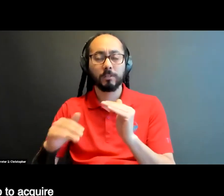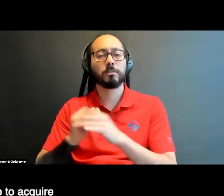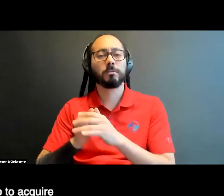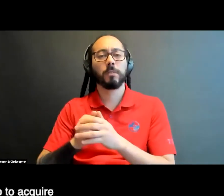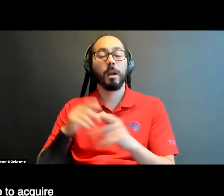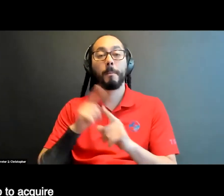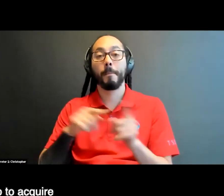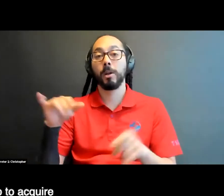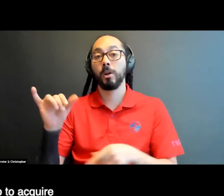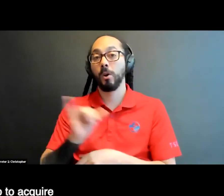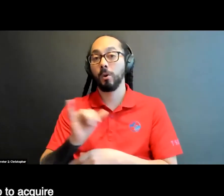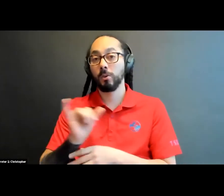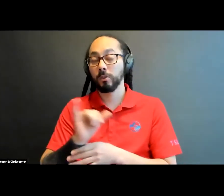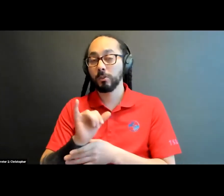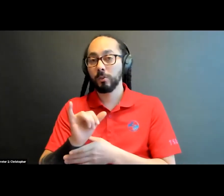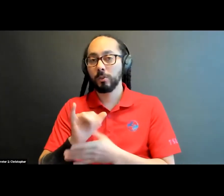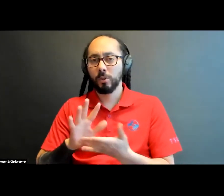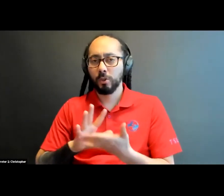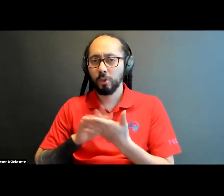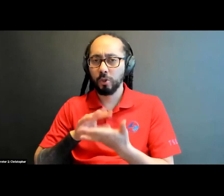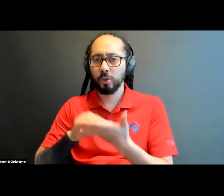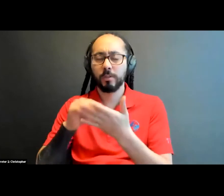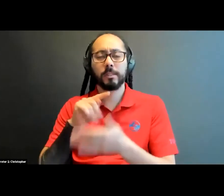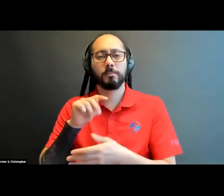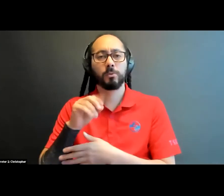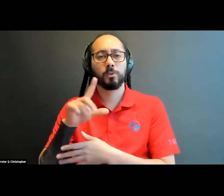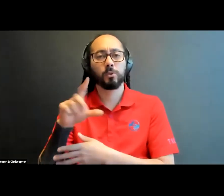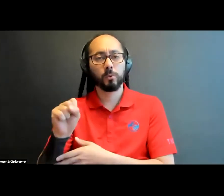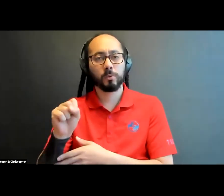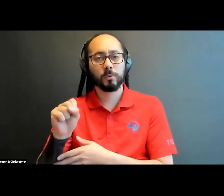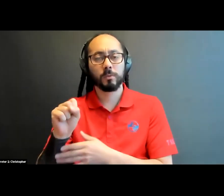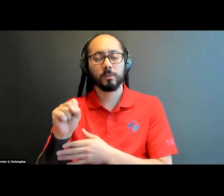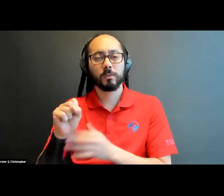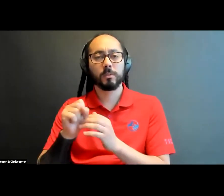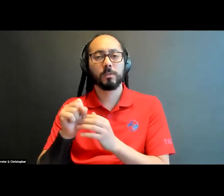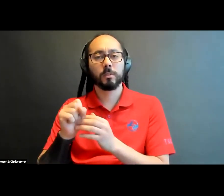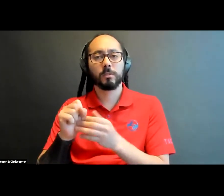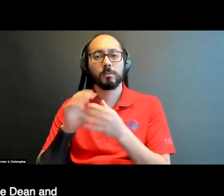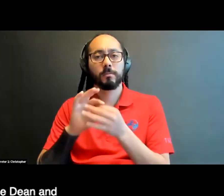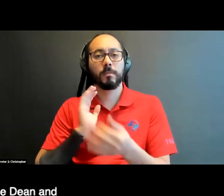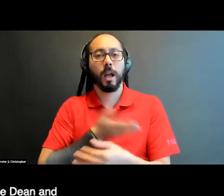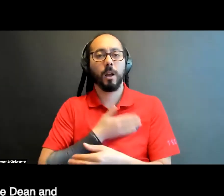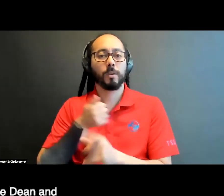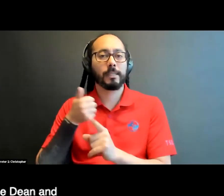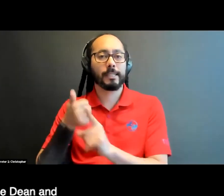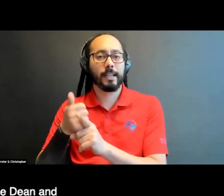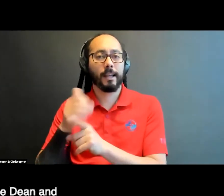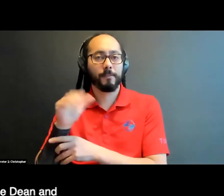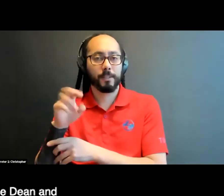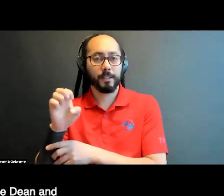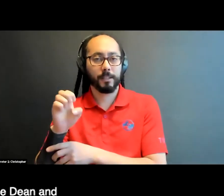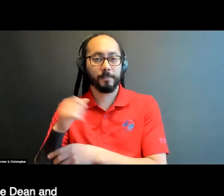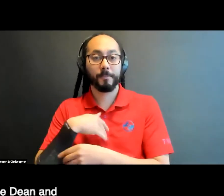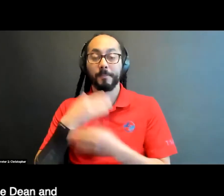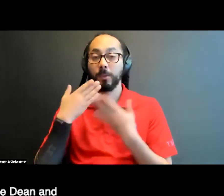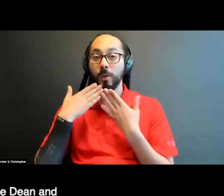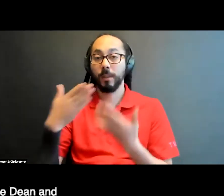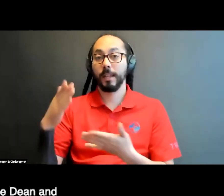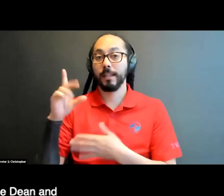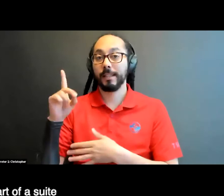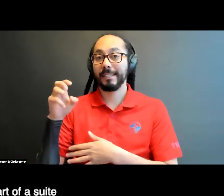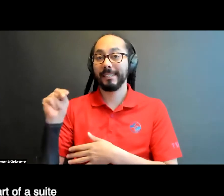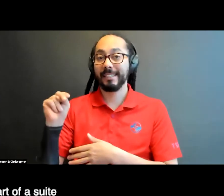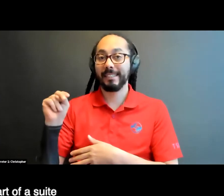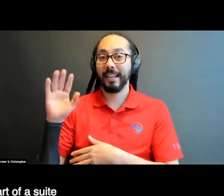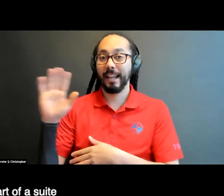some practical tools that might help us in our own self-care. I'd like to thank the Dean and his offices for